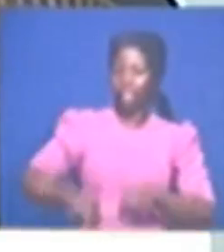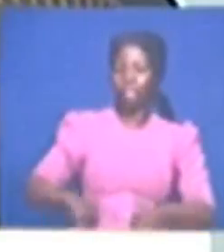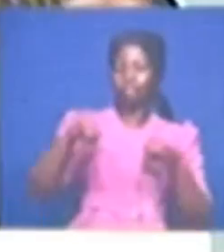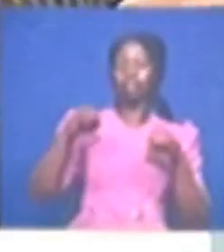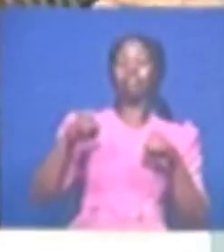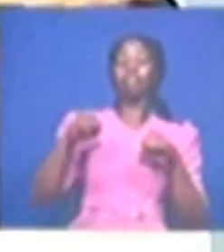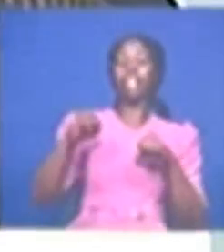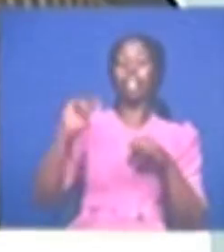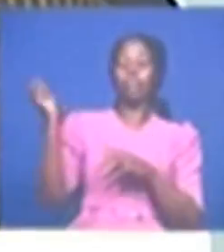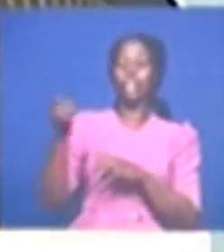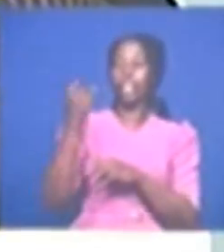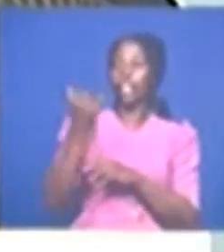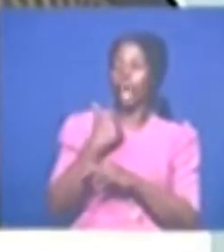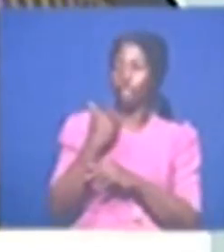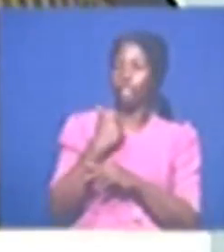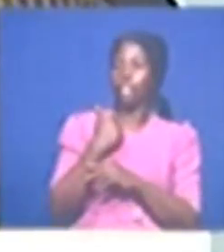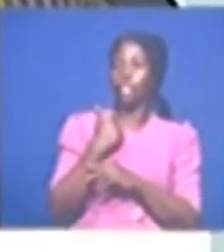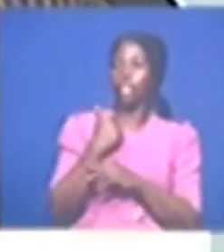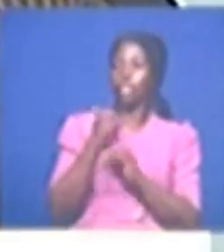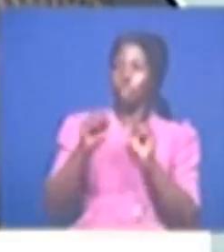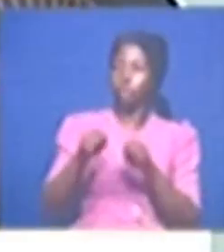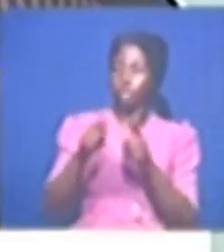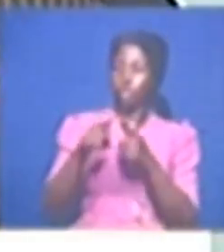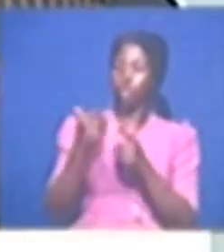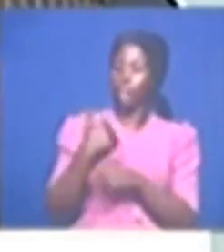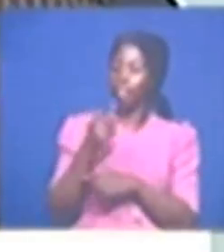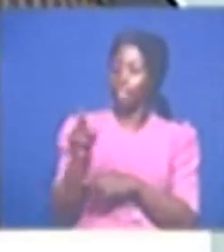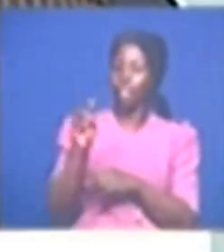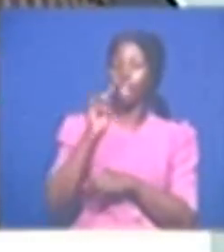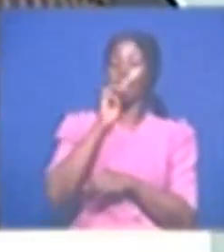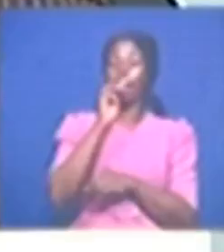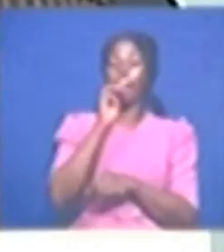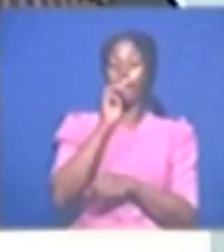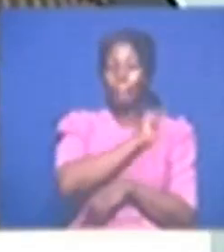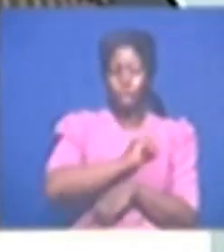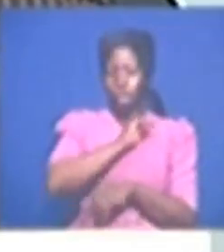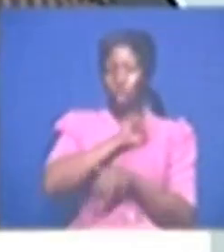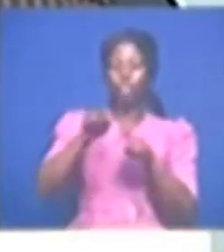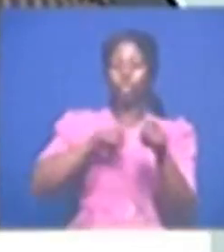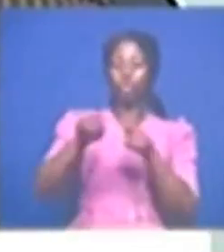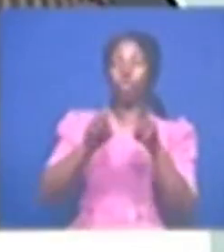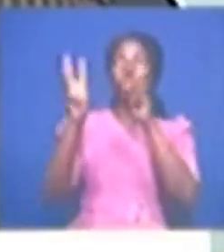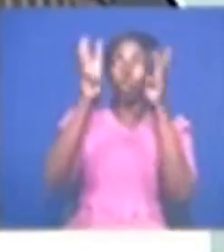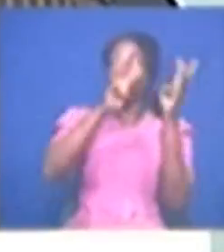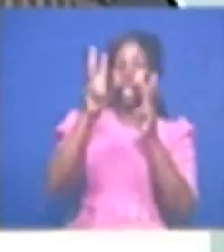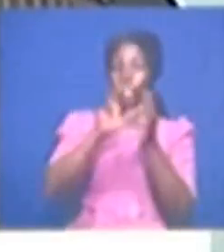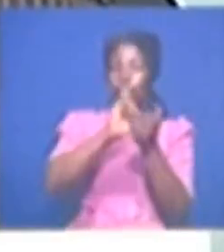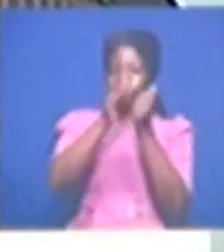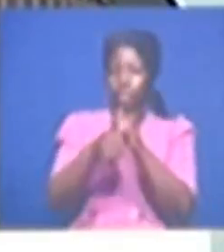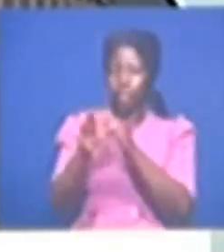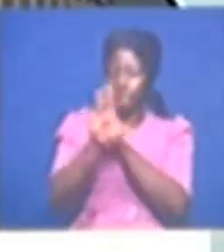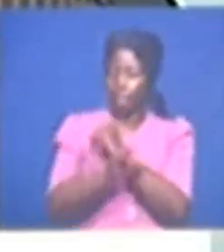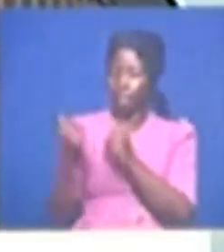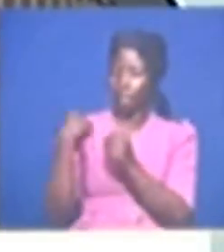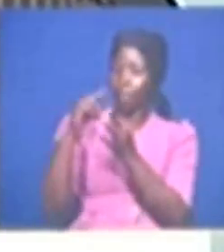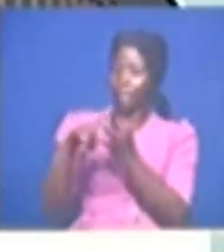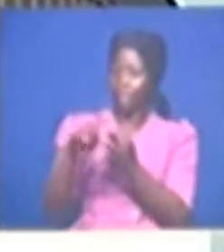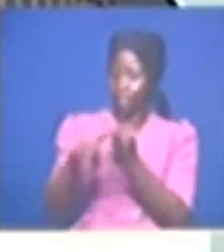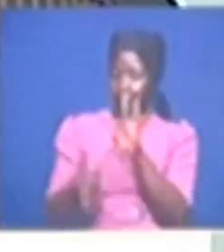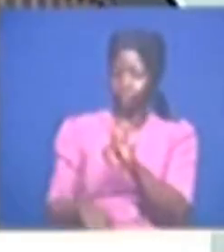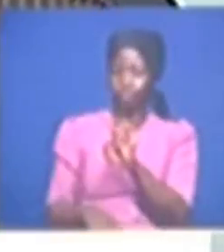teeth to have that mission of controlling climate change in the country. The third thing is